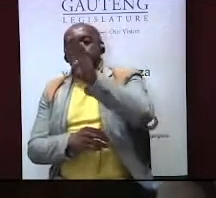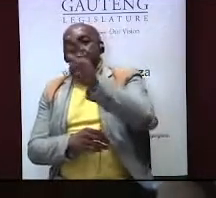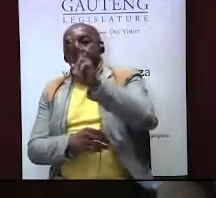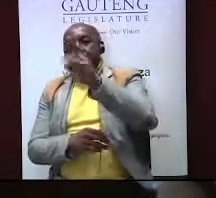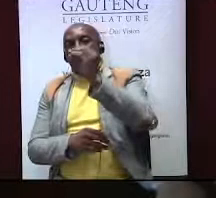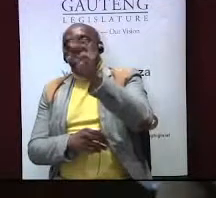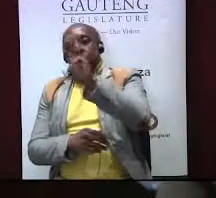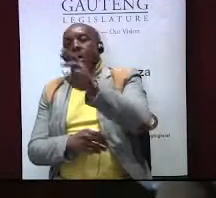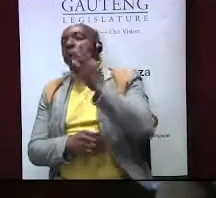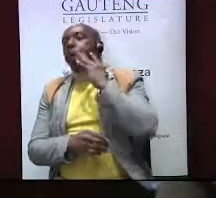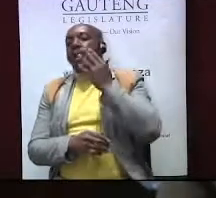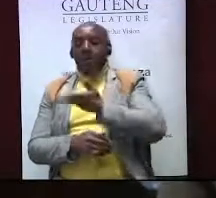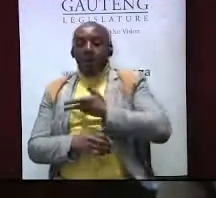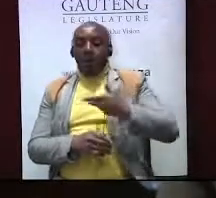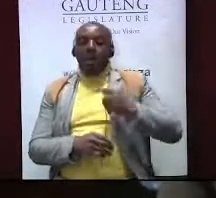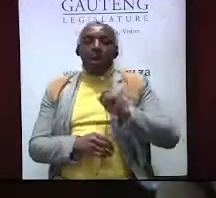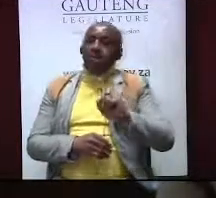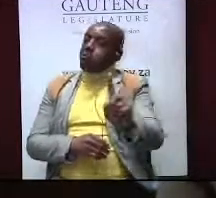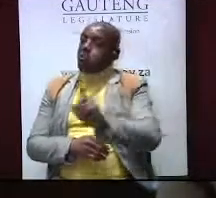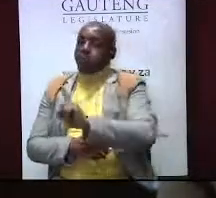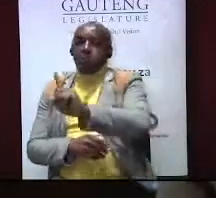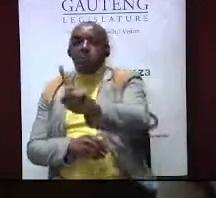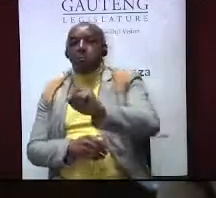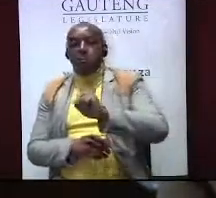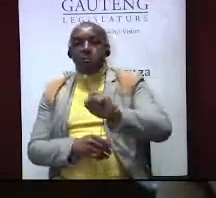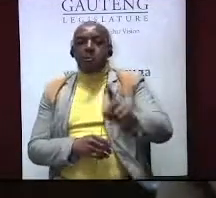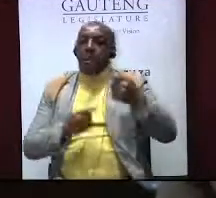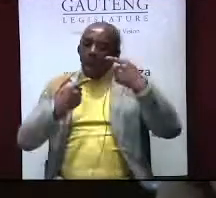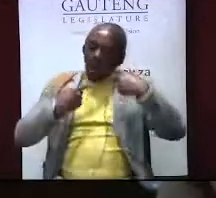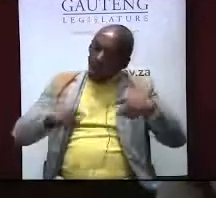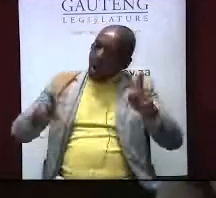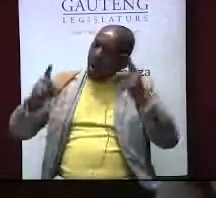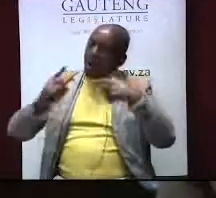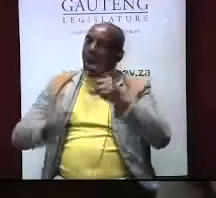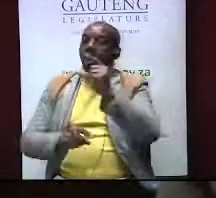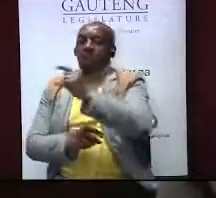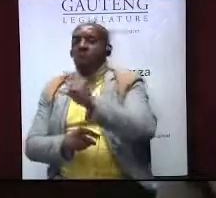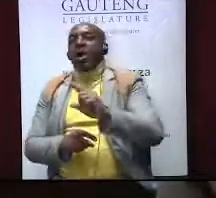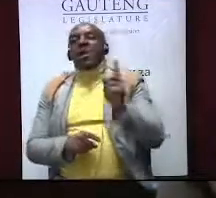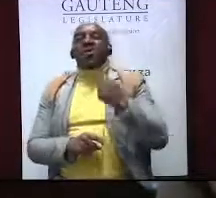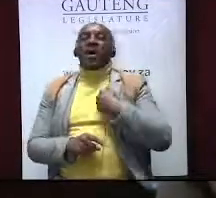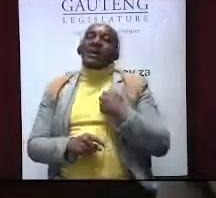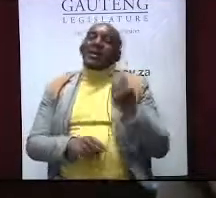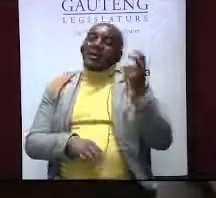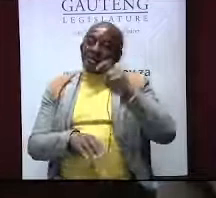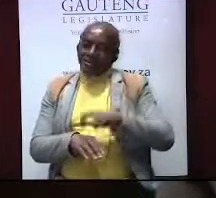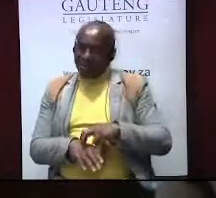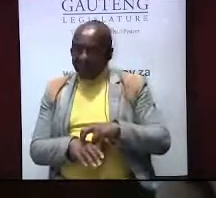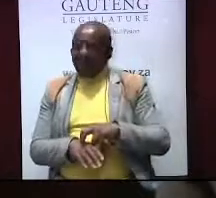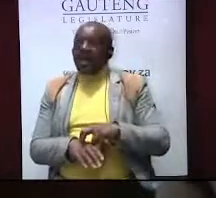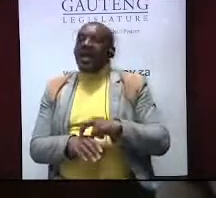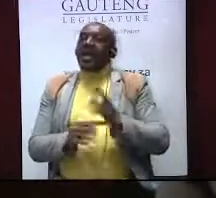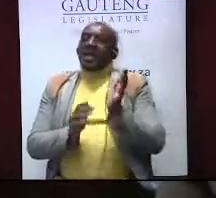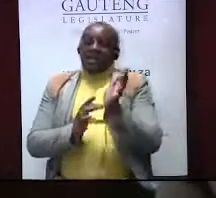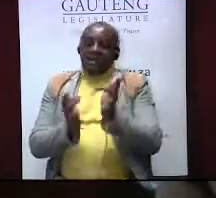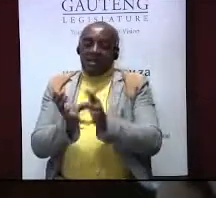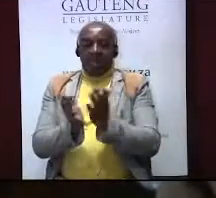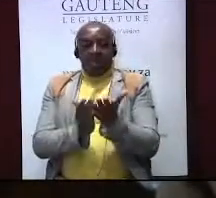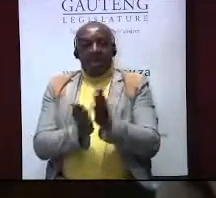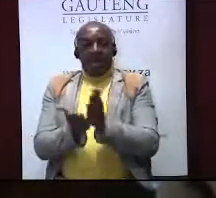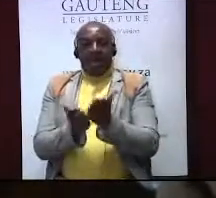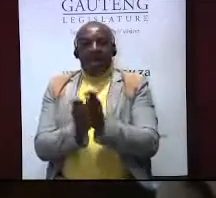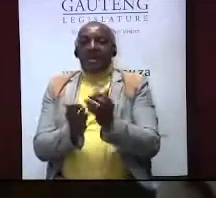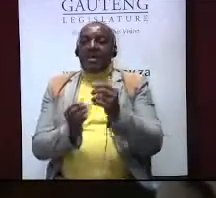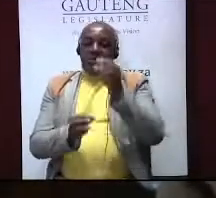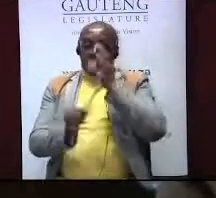the word. And the women became a strong army. That's all that we need. The Bible tells us about